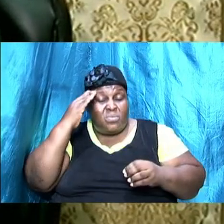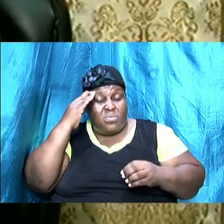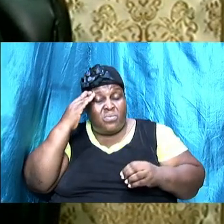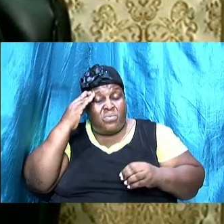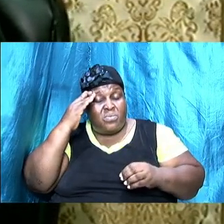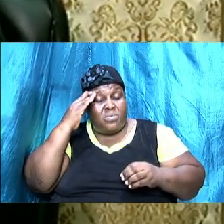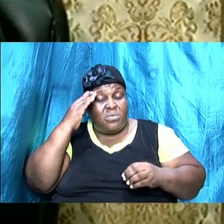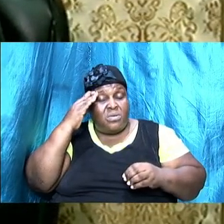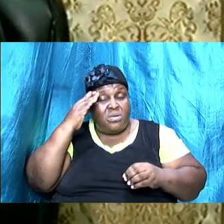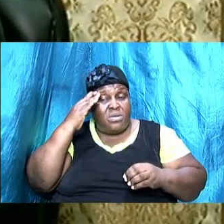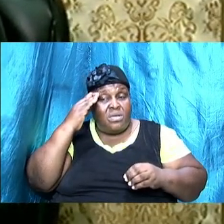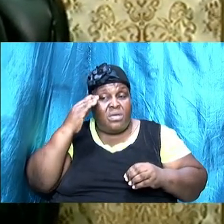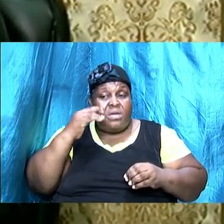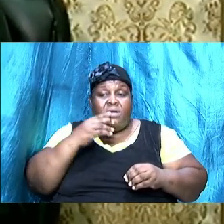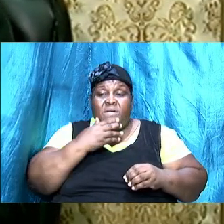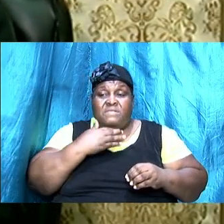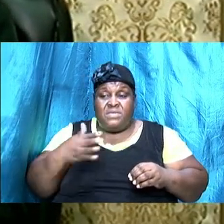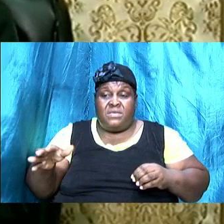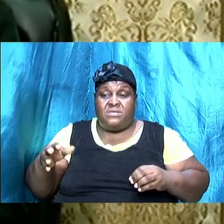instances where